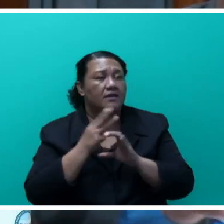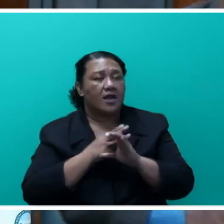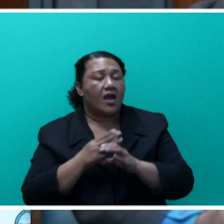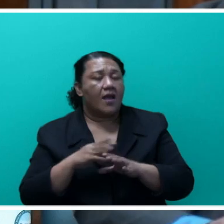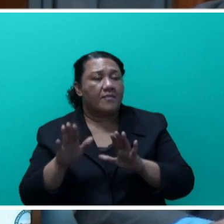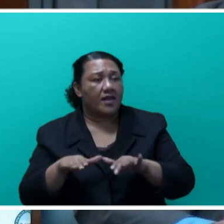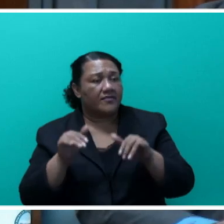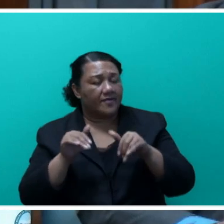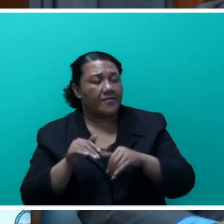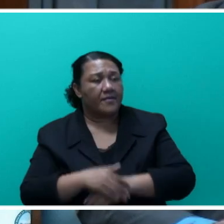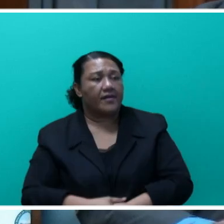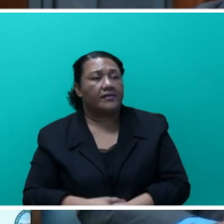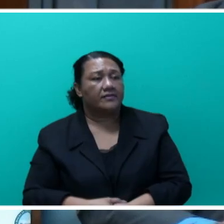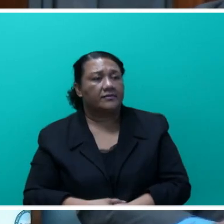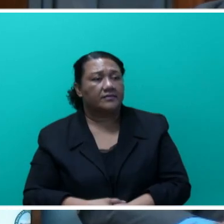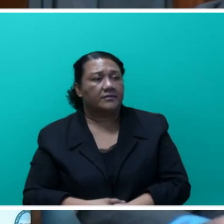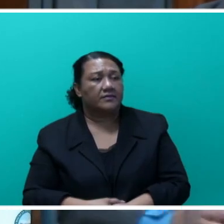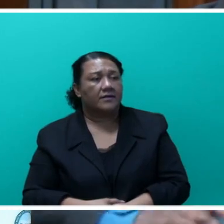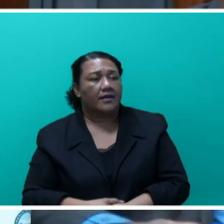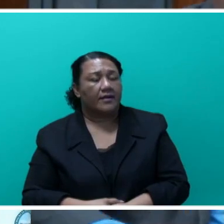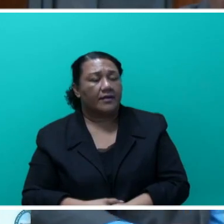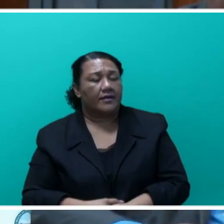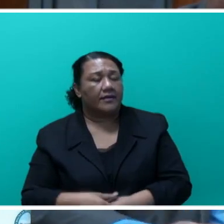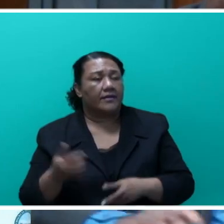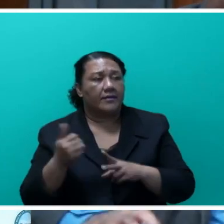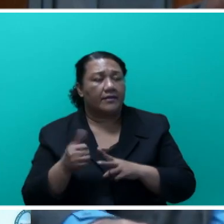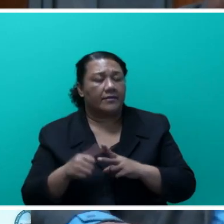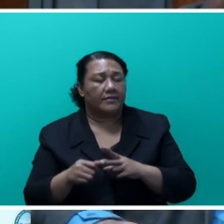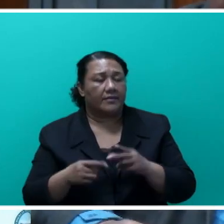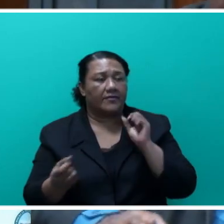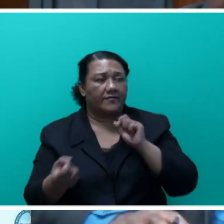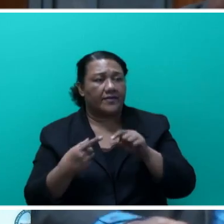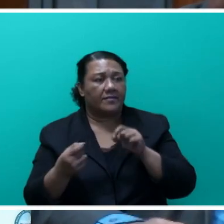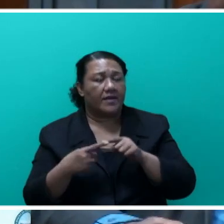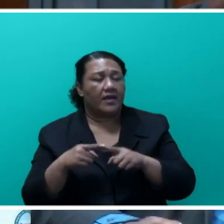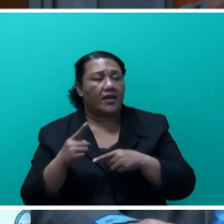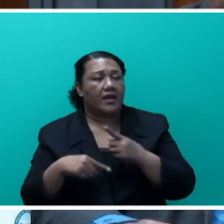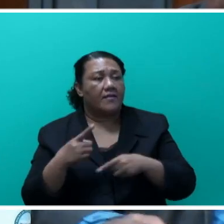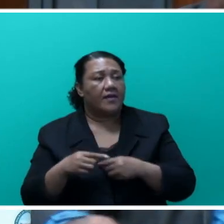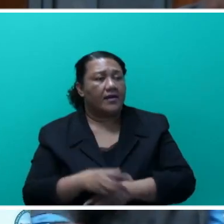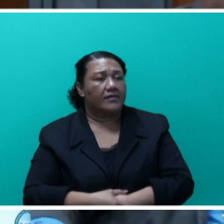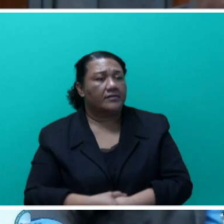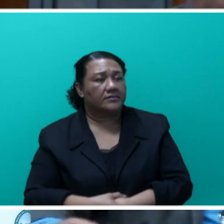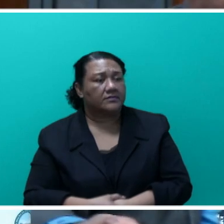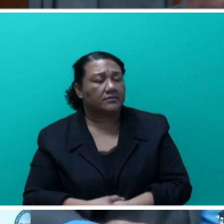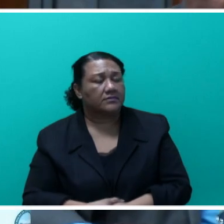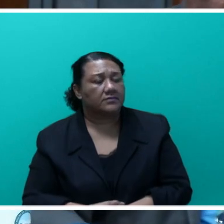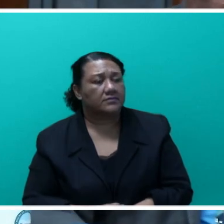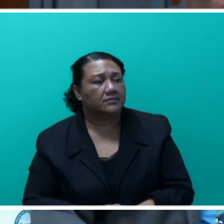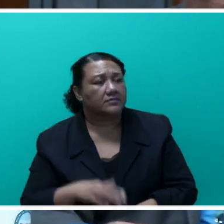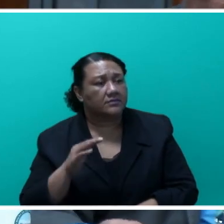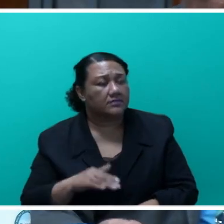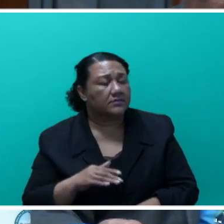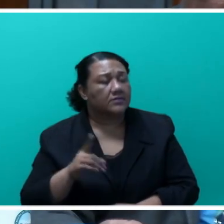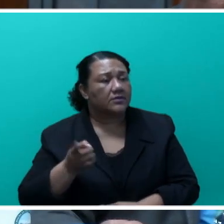as Facebook, Instagram, and share your views and feedback to ultimately help us delve into the most effective strategies